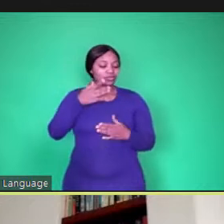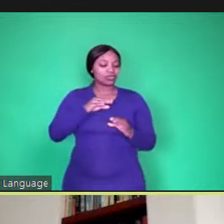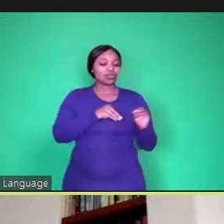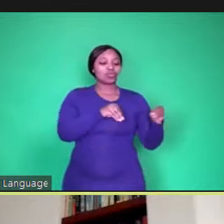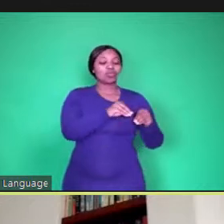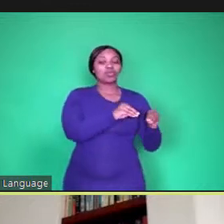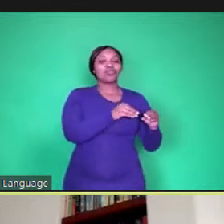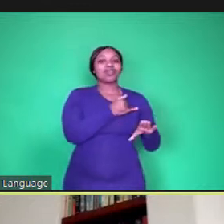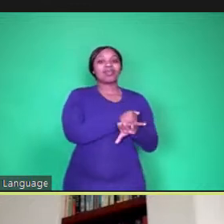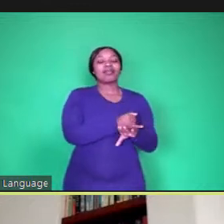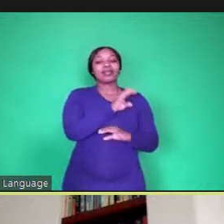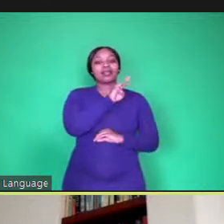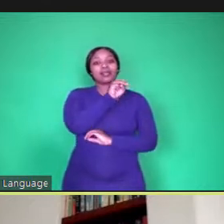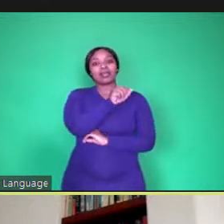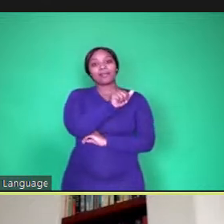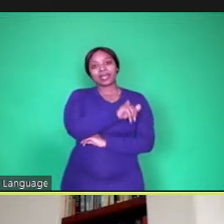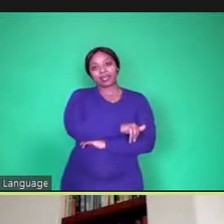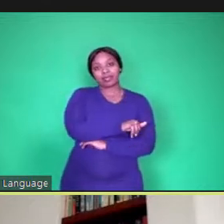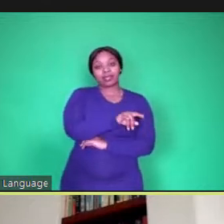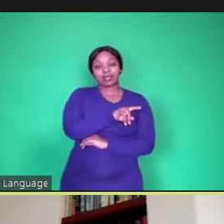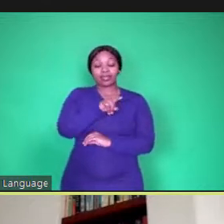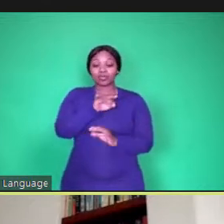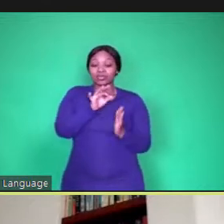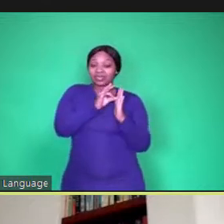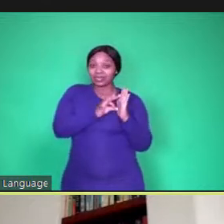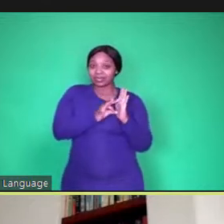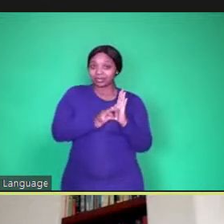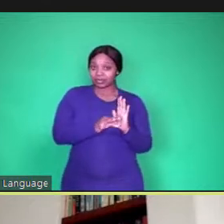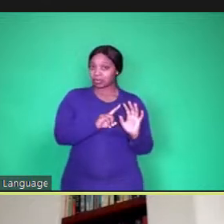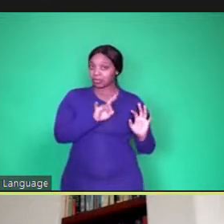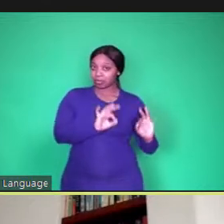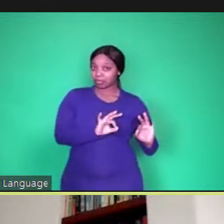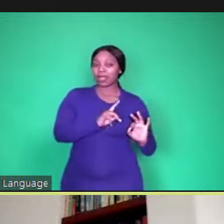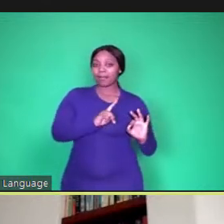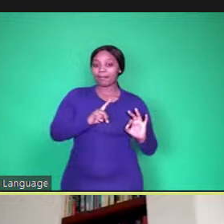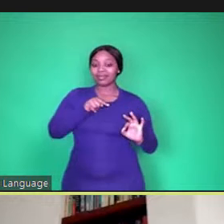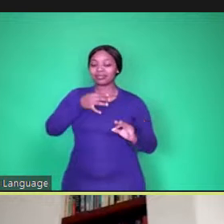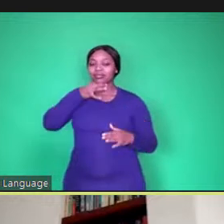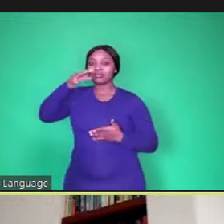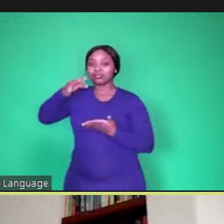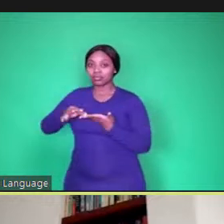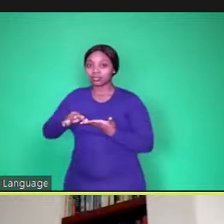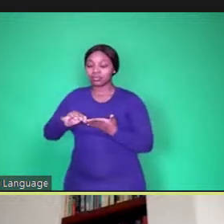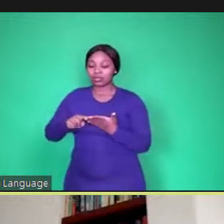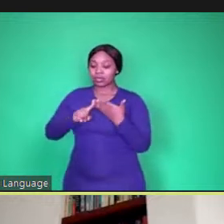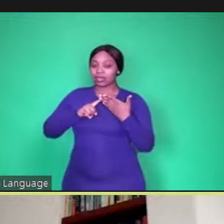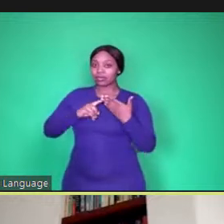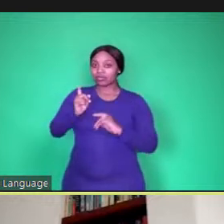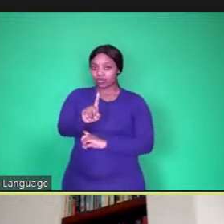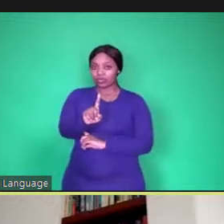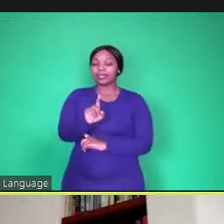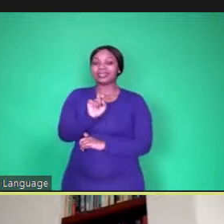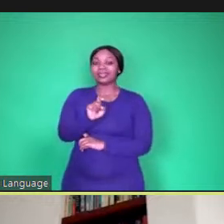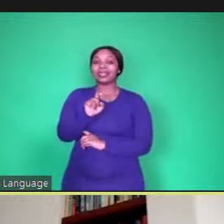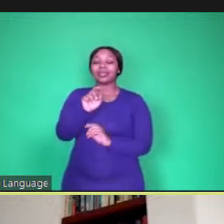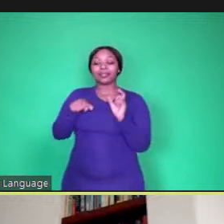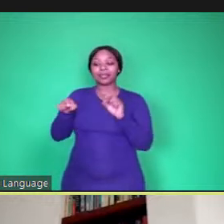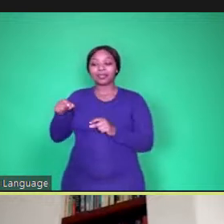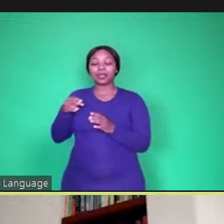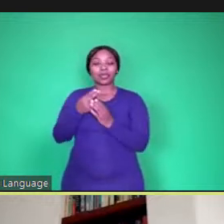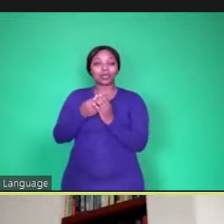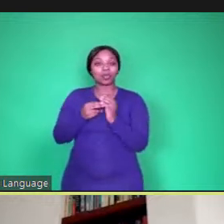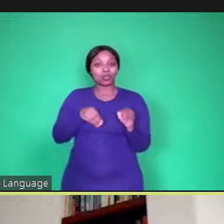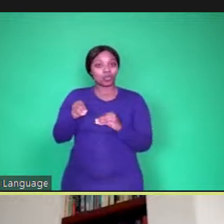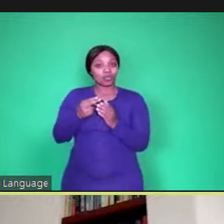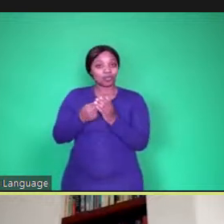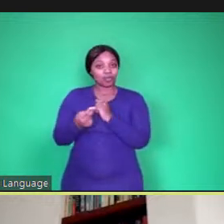descriptive statistics, but they suggest that the double movers, those adults who moved both at the end of March and at the end of April